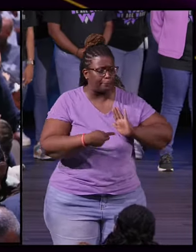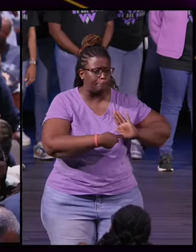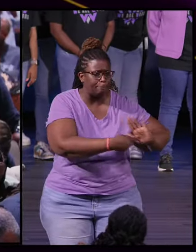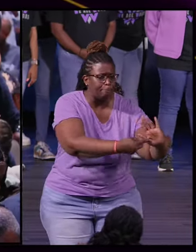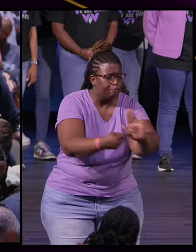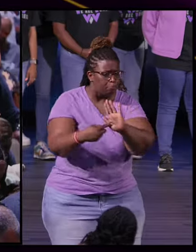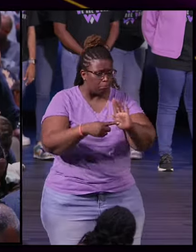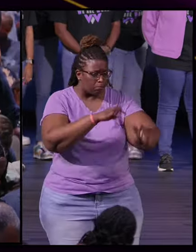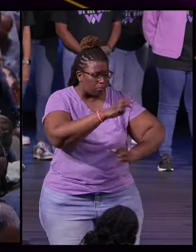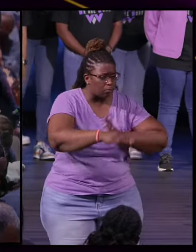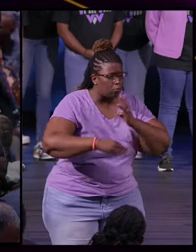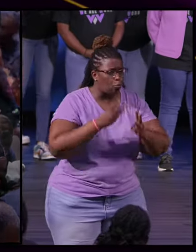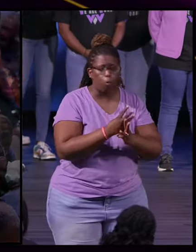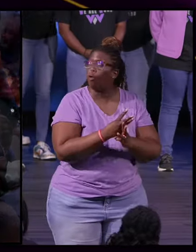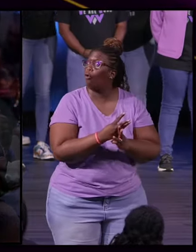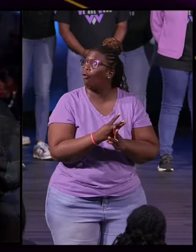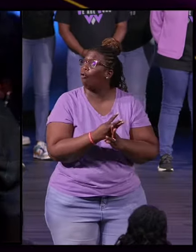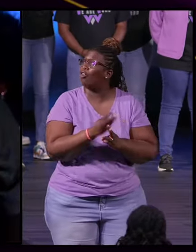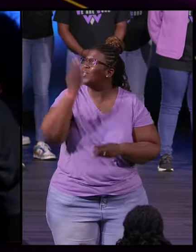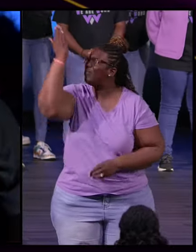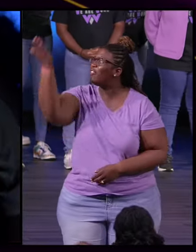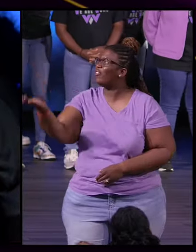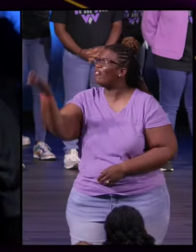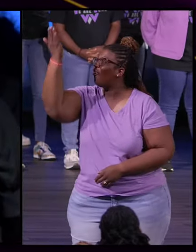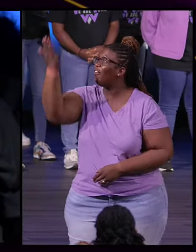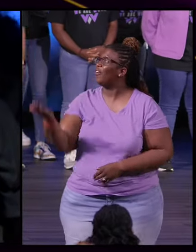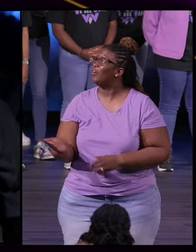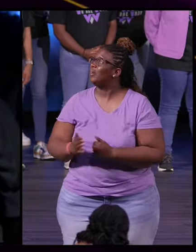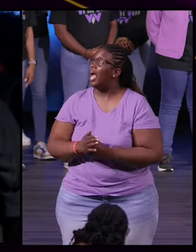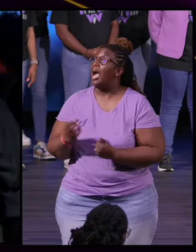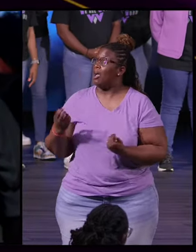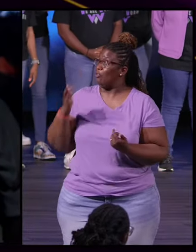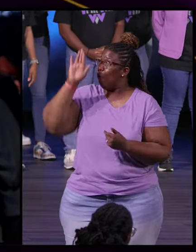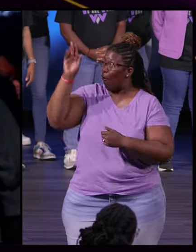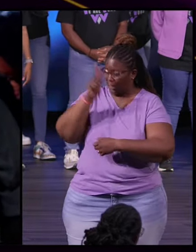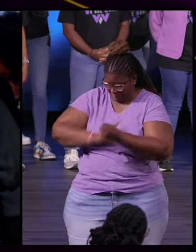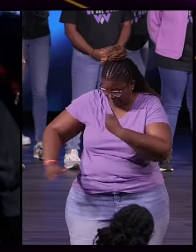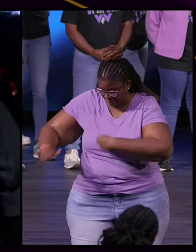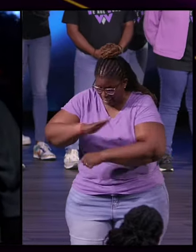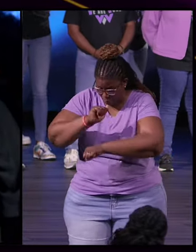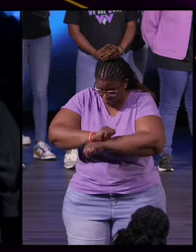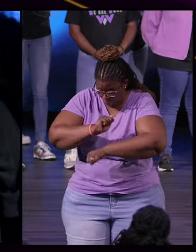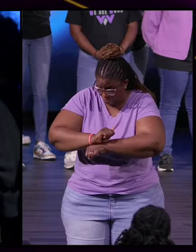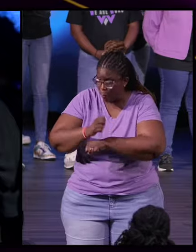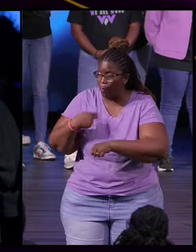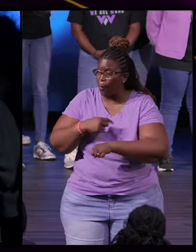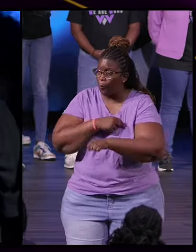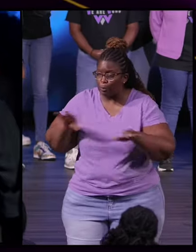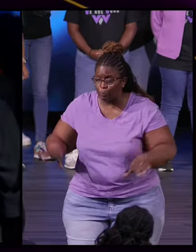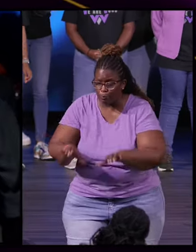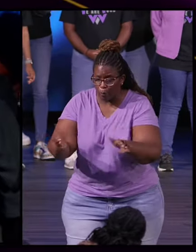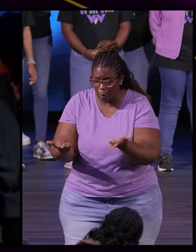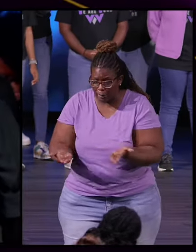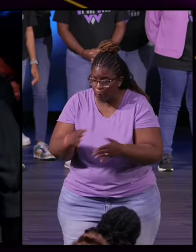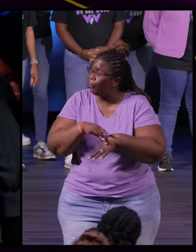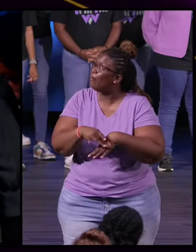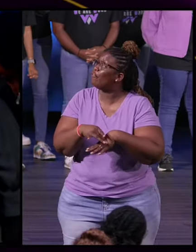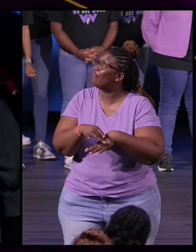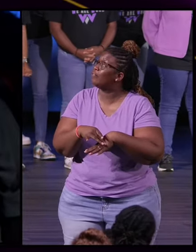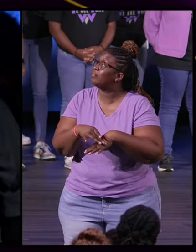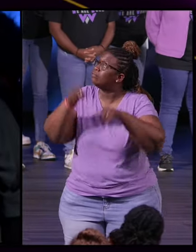God, as we continue to establish your kingdom, Lord. And Father, we thank you,